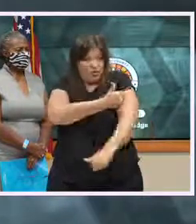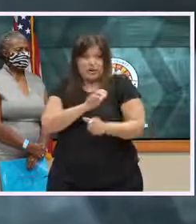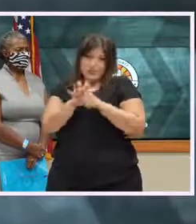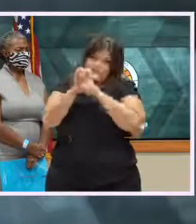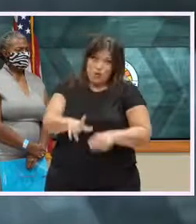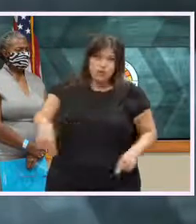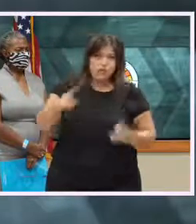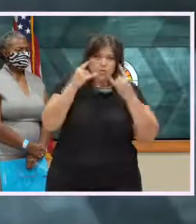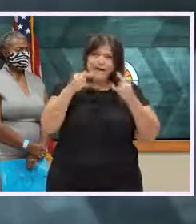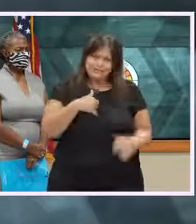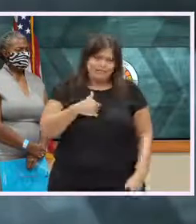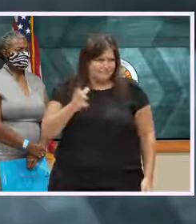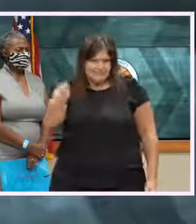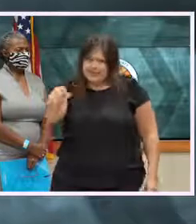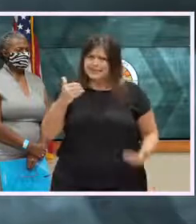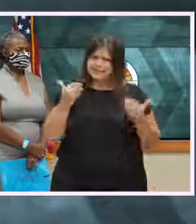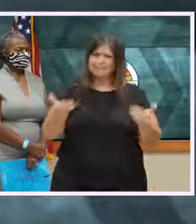would.